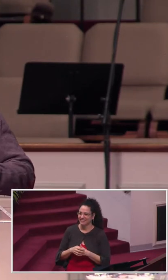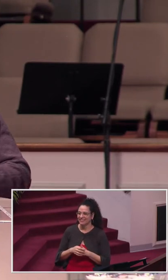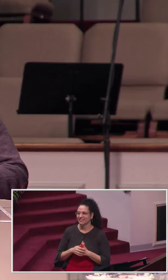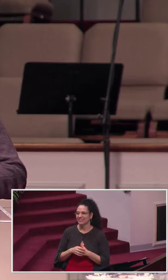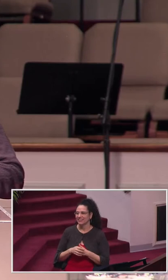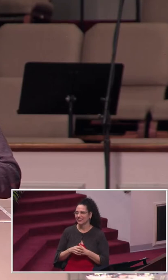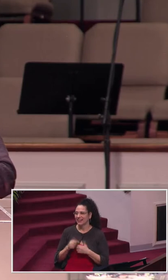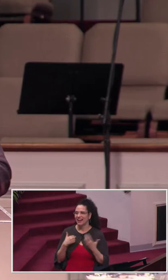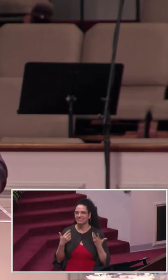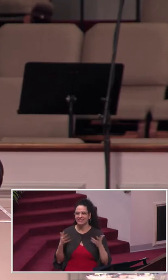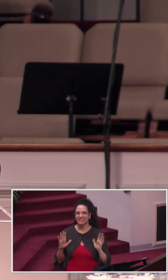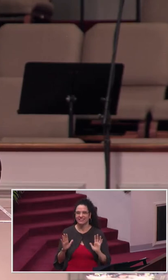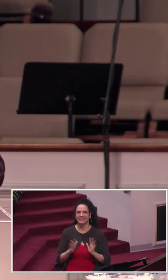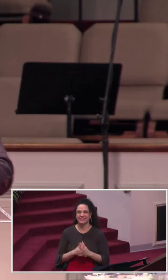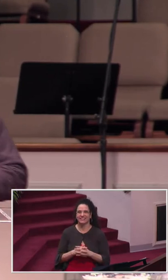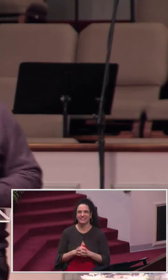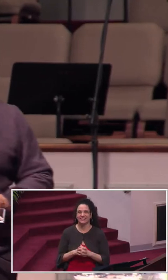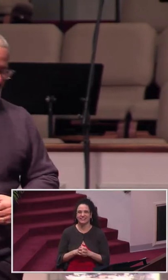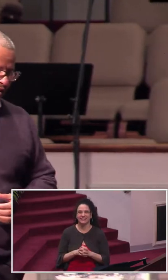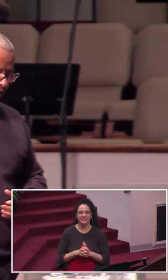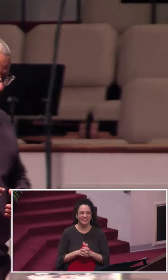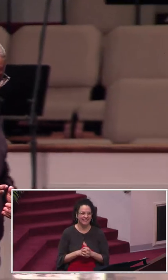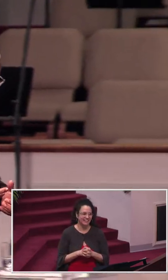All right, I'm done.